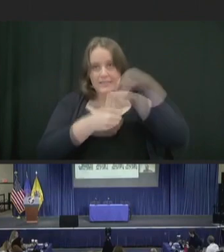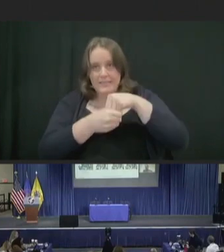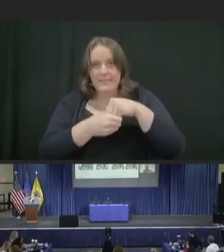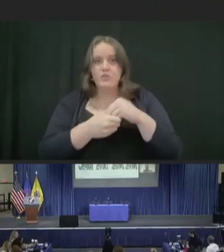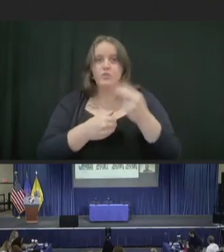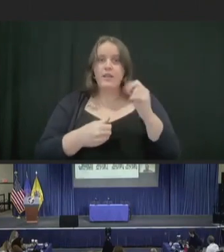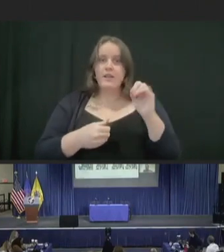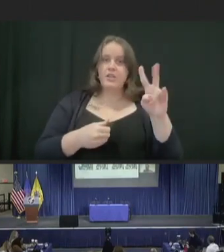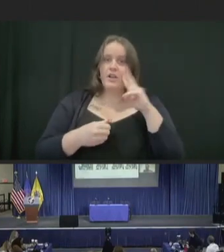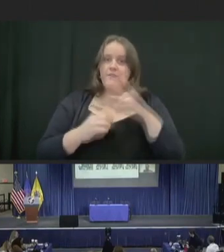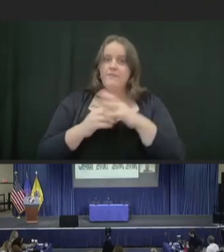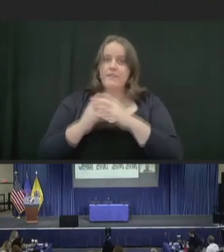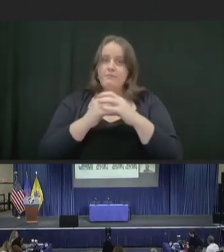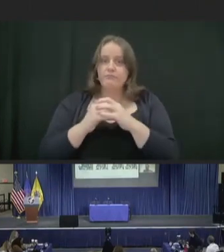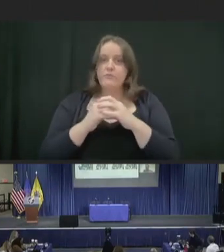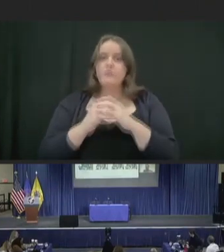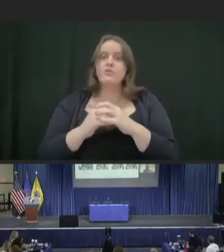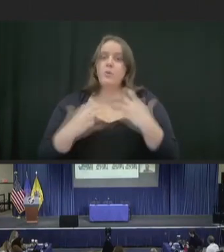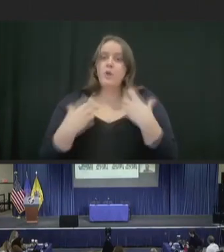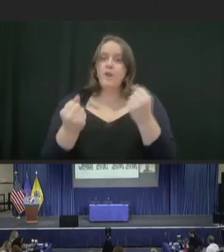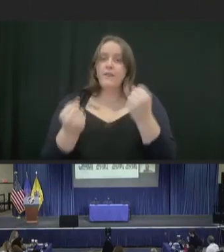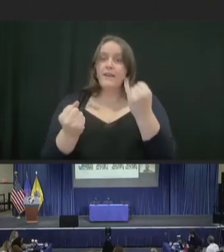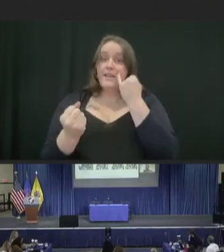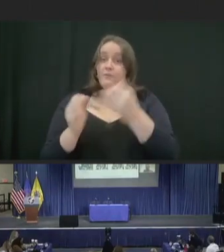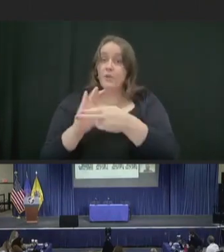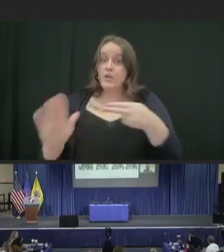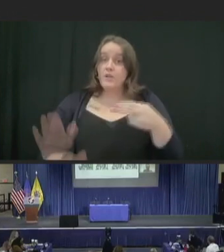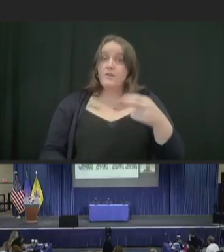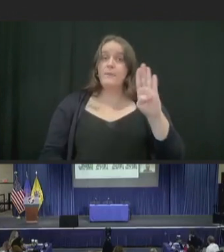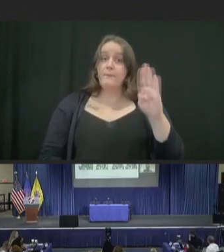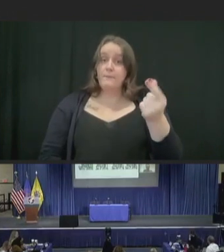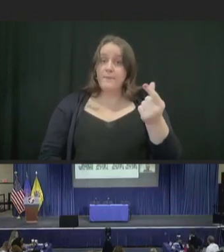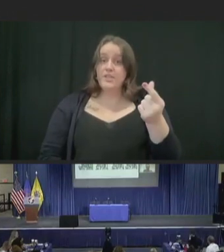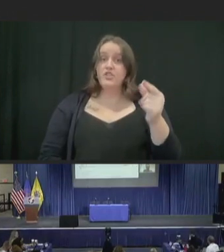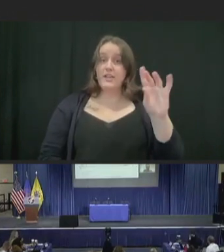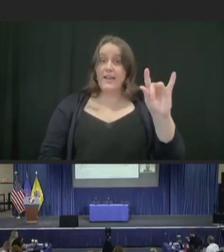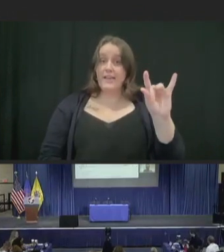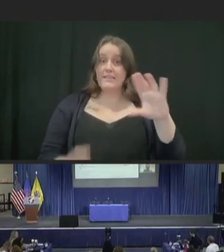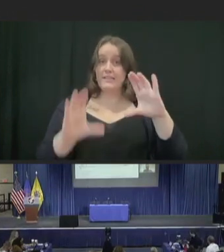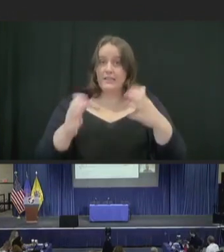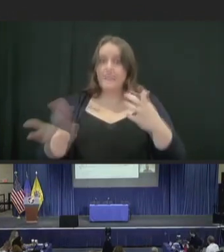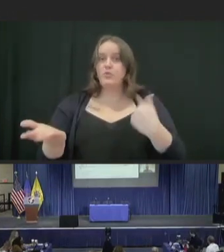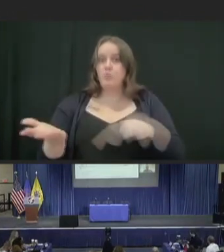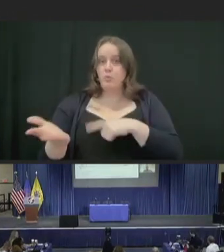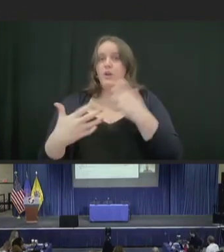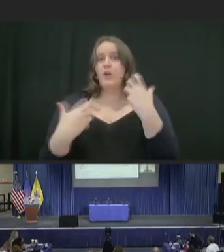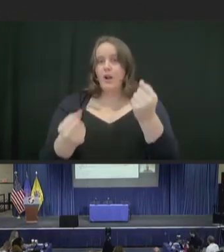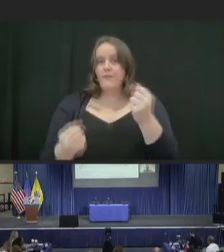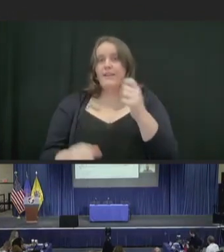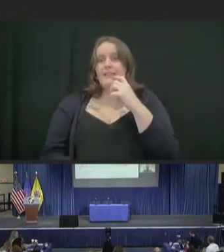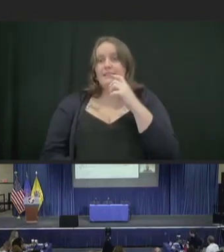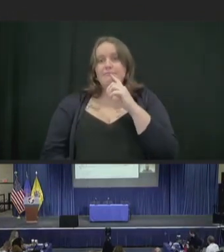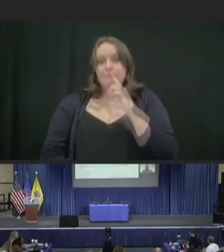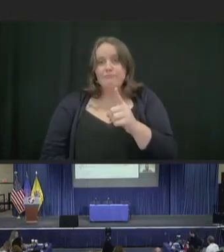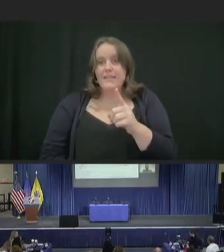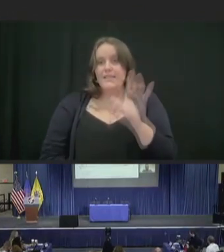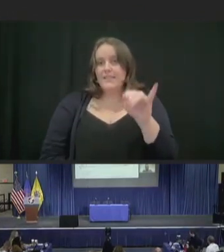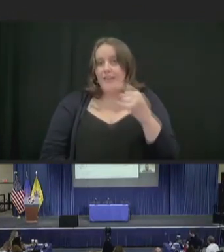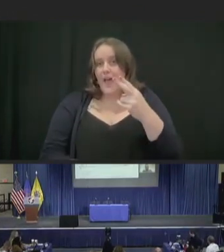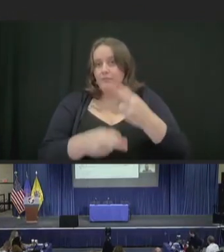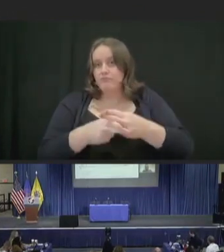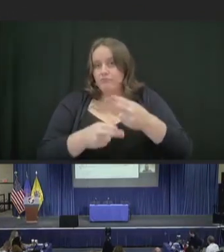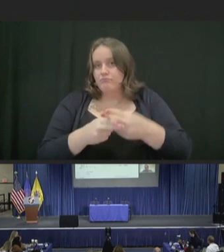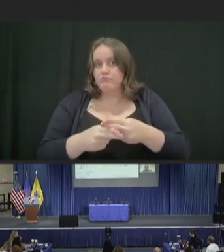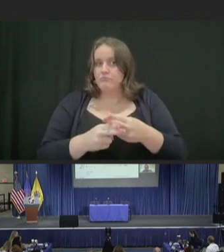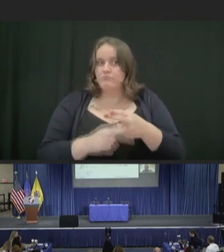a BG18 class B cell, that it really is a BG18 class. And in order to make